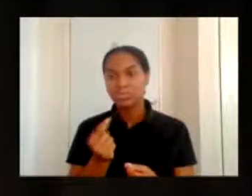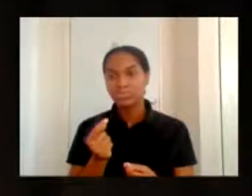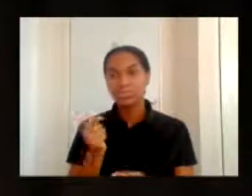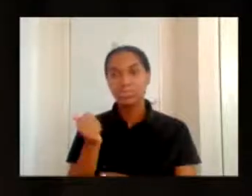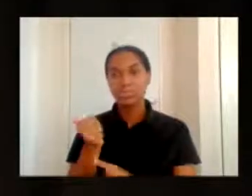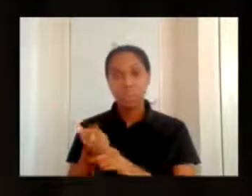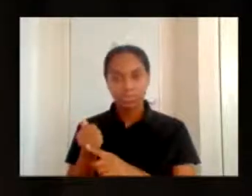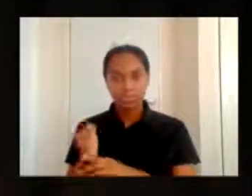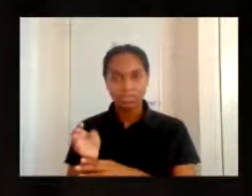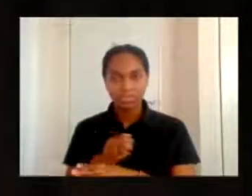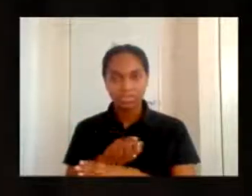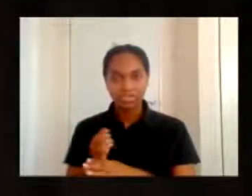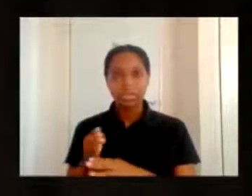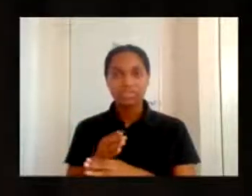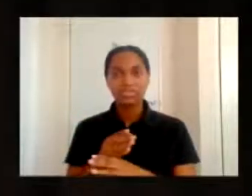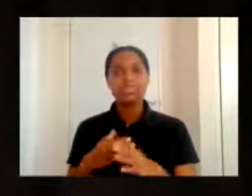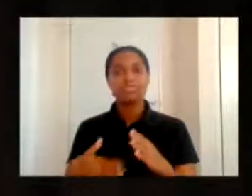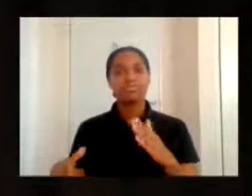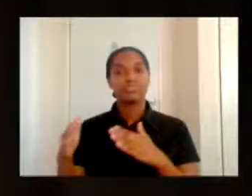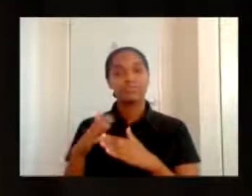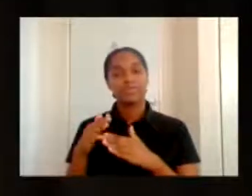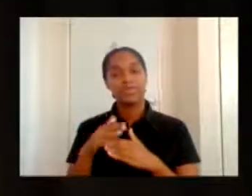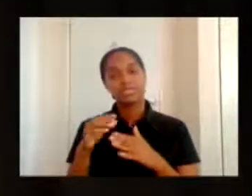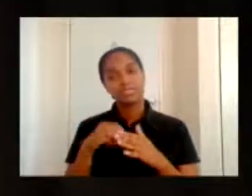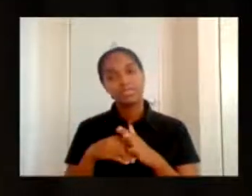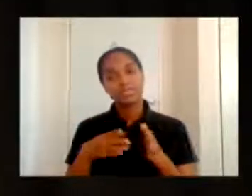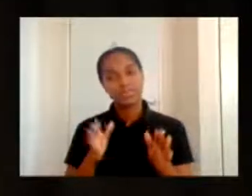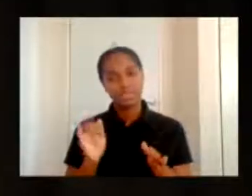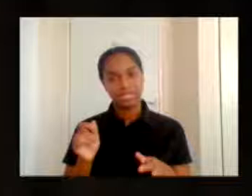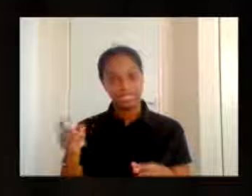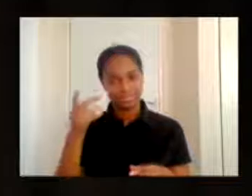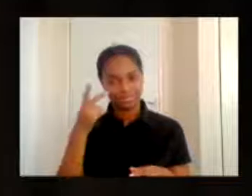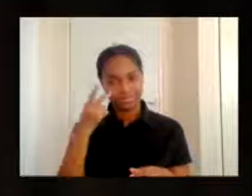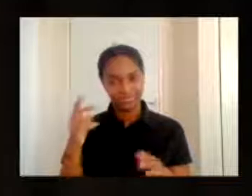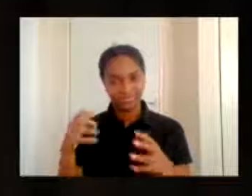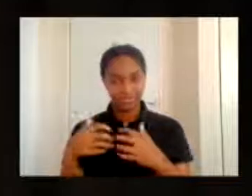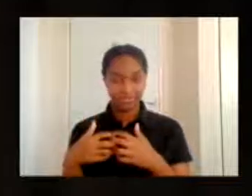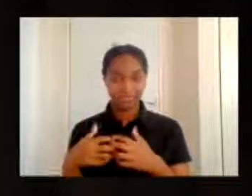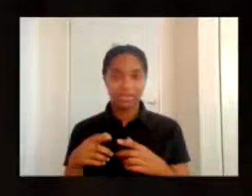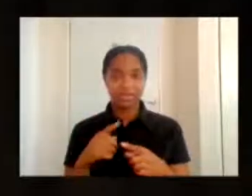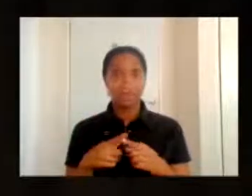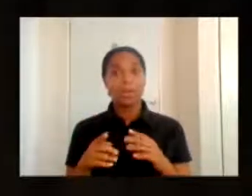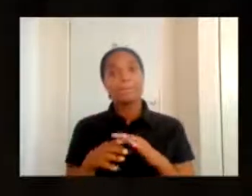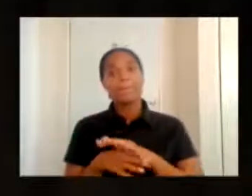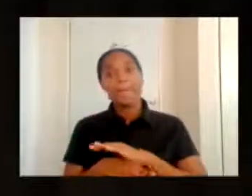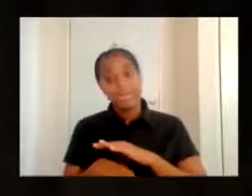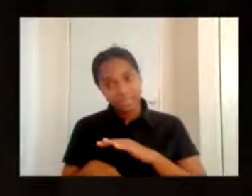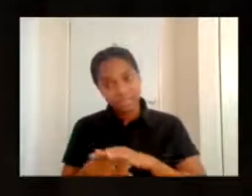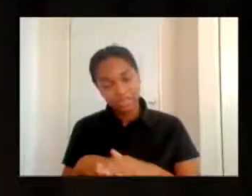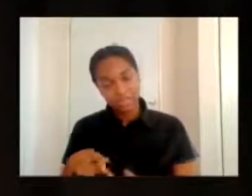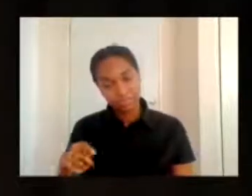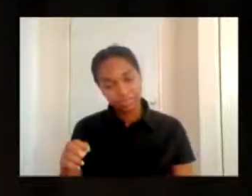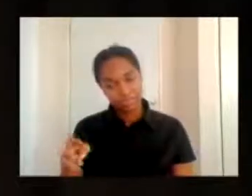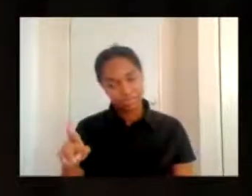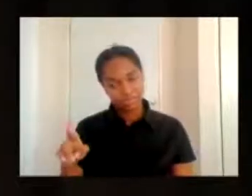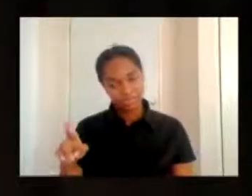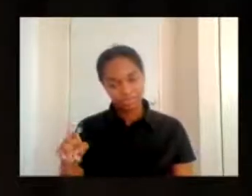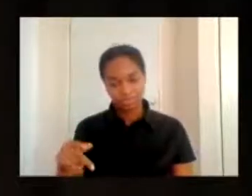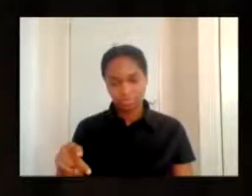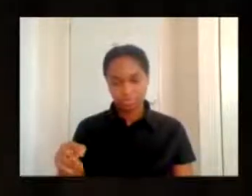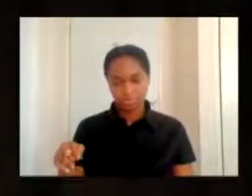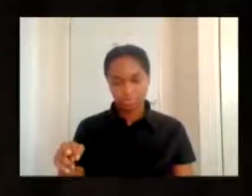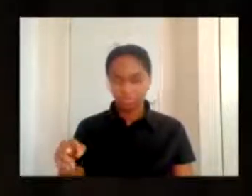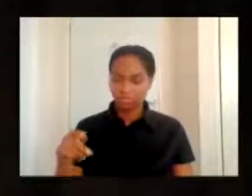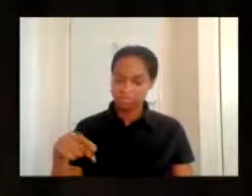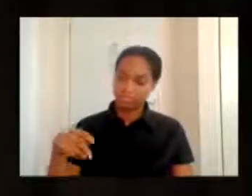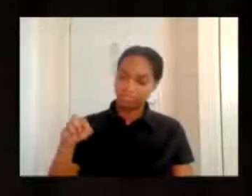business priorities in the ways that they see fit. But basically, Pearl has worked to put together a